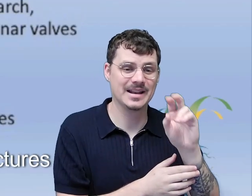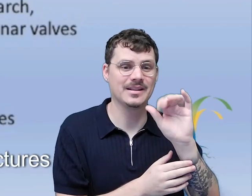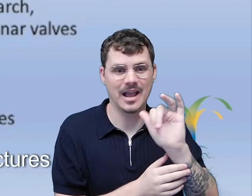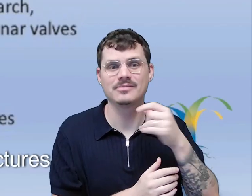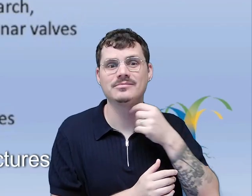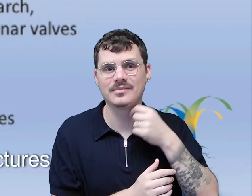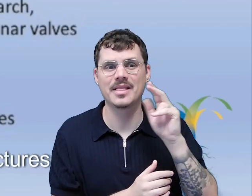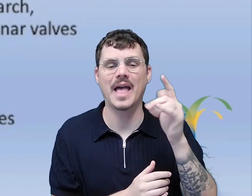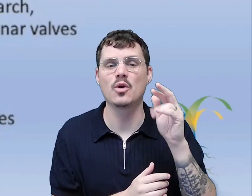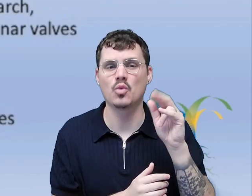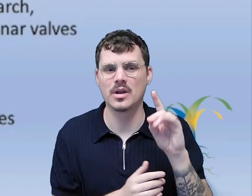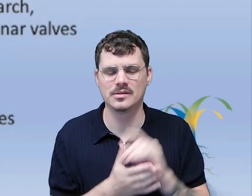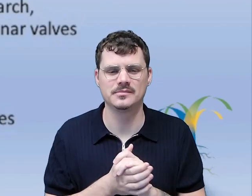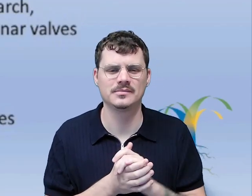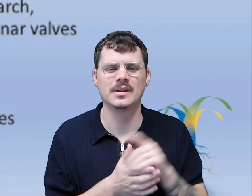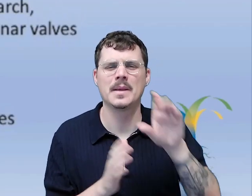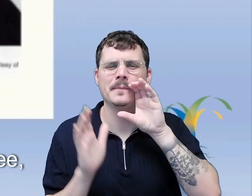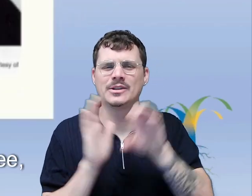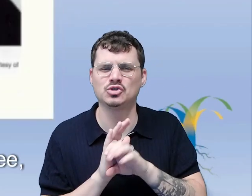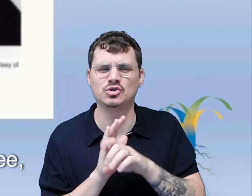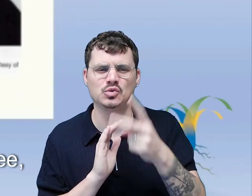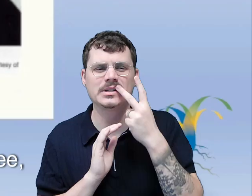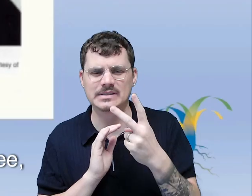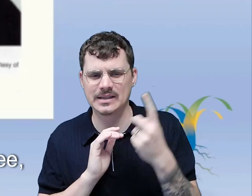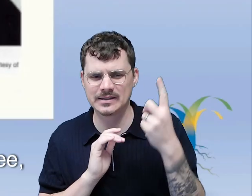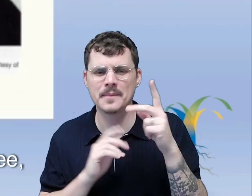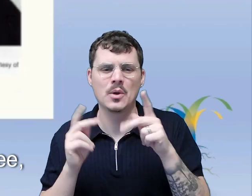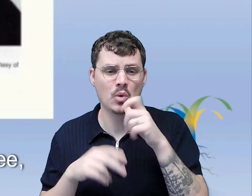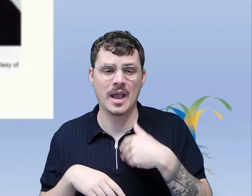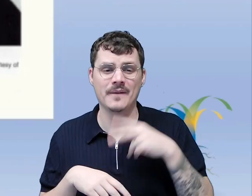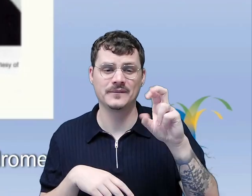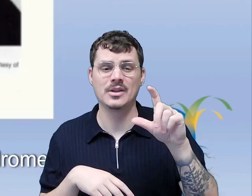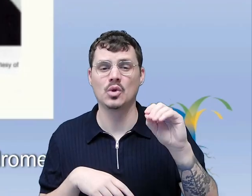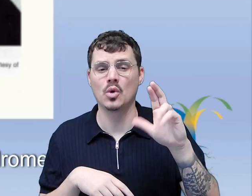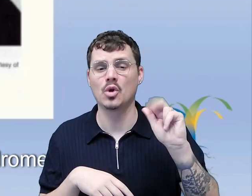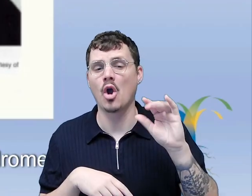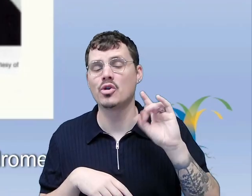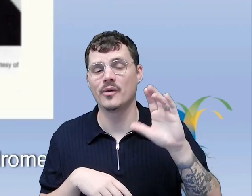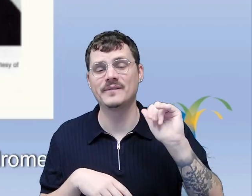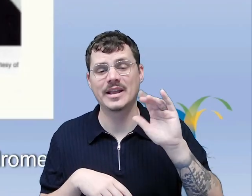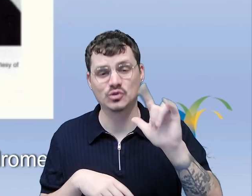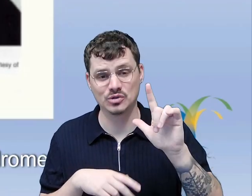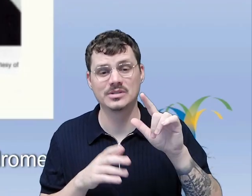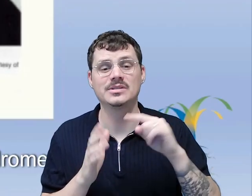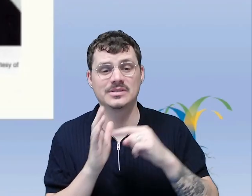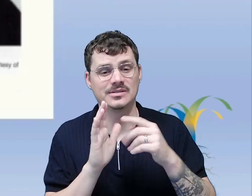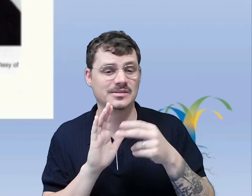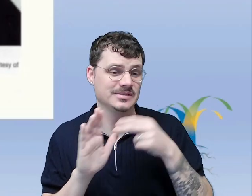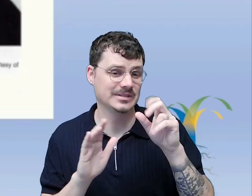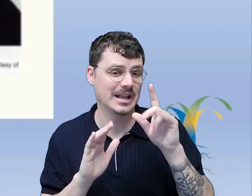midline endocrine structures like the thyroid. This is a picture, as you can see, people with velocardiofacial